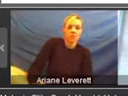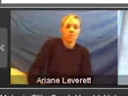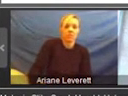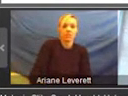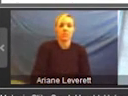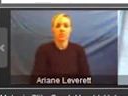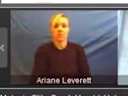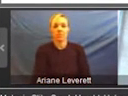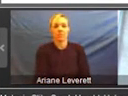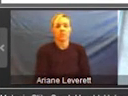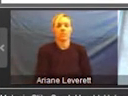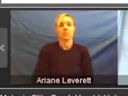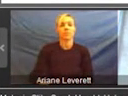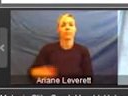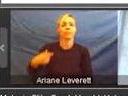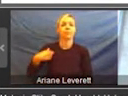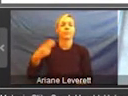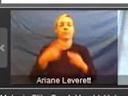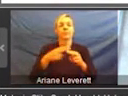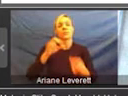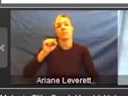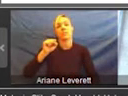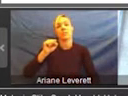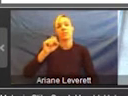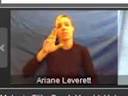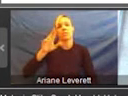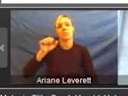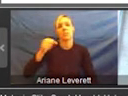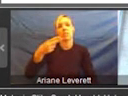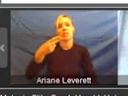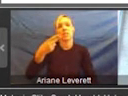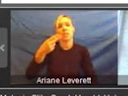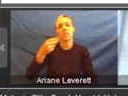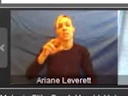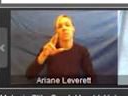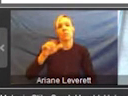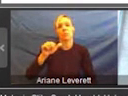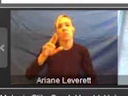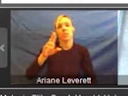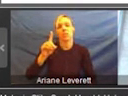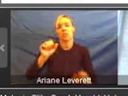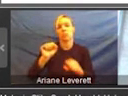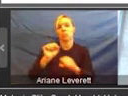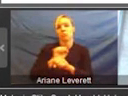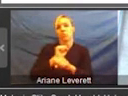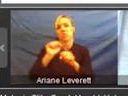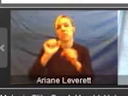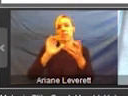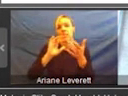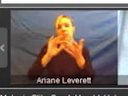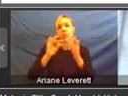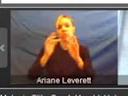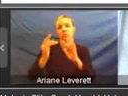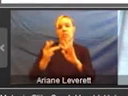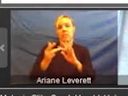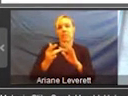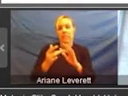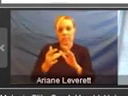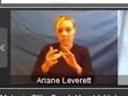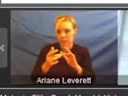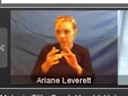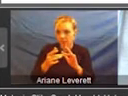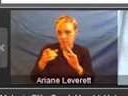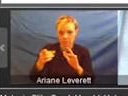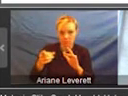I'm currently an intern at the Friedrich-Ebert-Stiftung, and I wanted to ask, do you have any concrete examples of